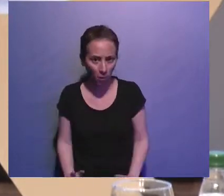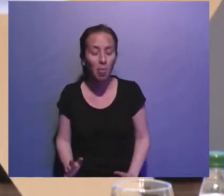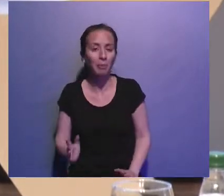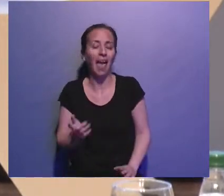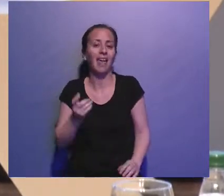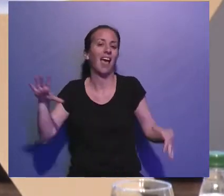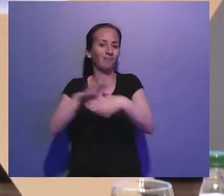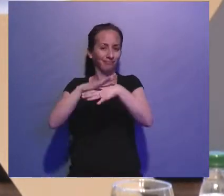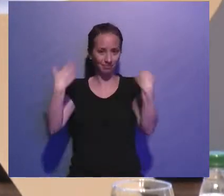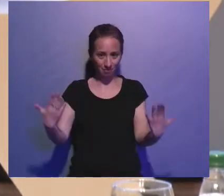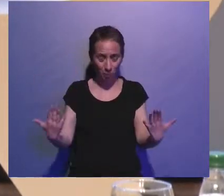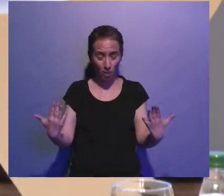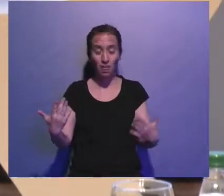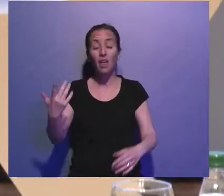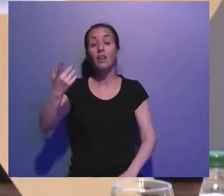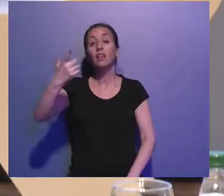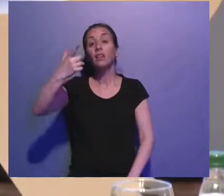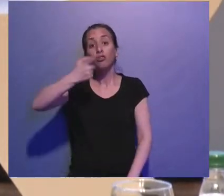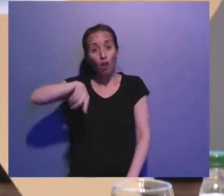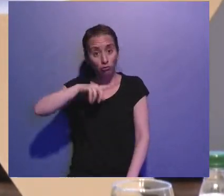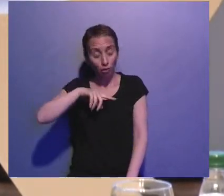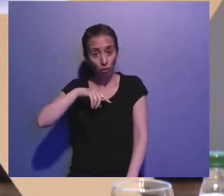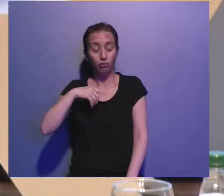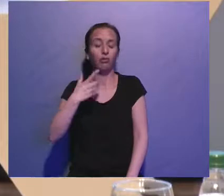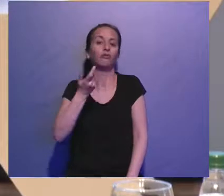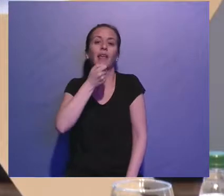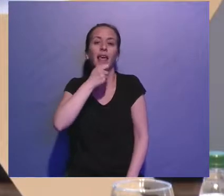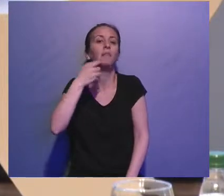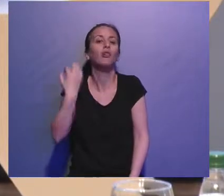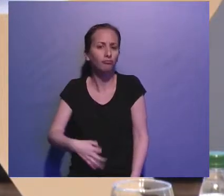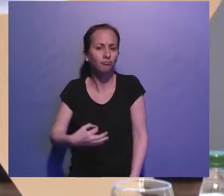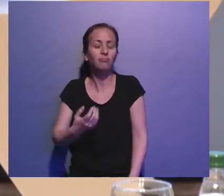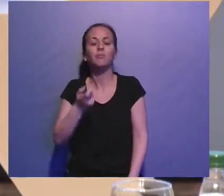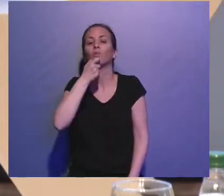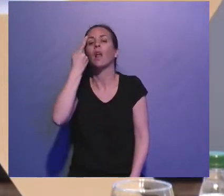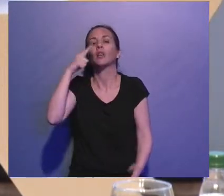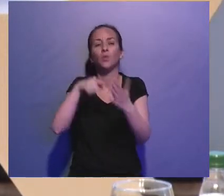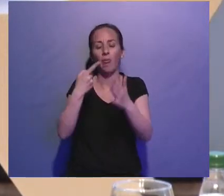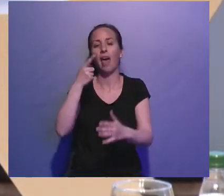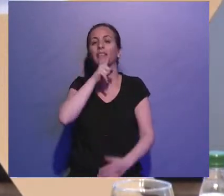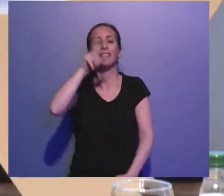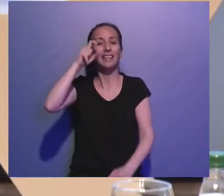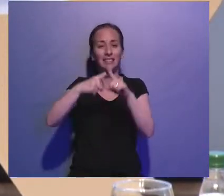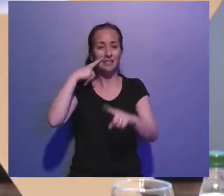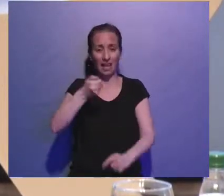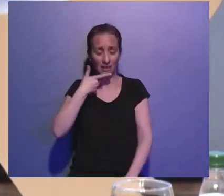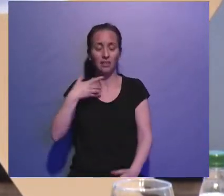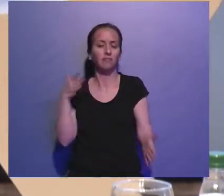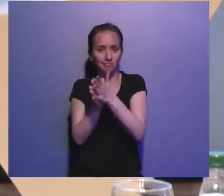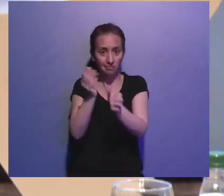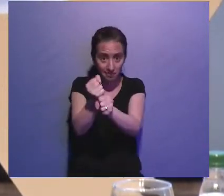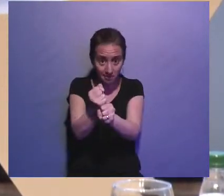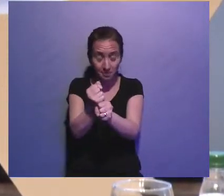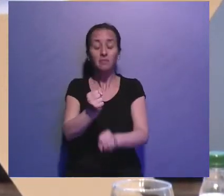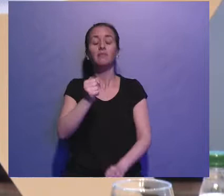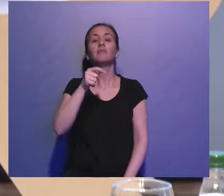us, for example, is that in the city of Arlington, Texas, which we worked with, they put their policy online, on